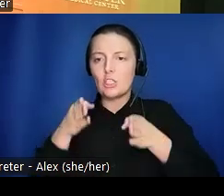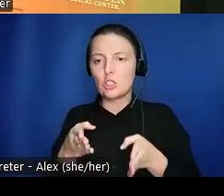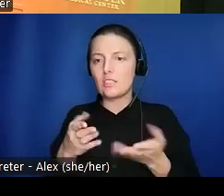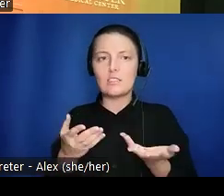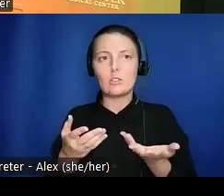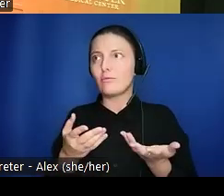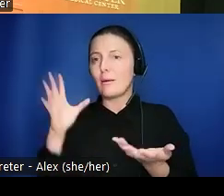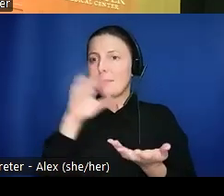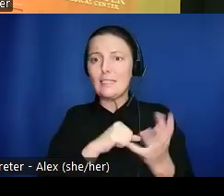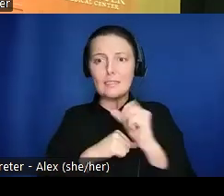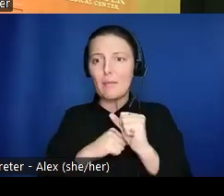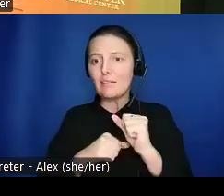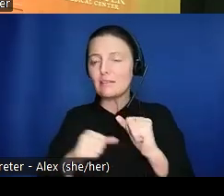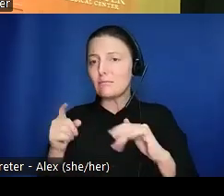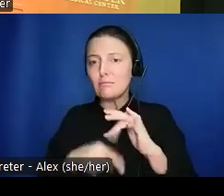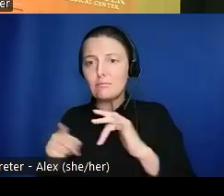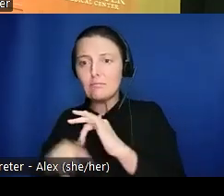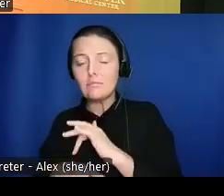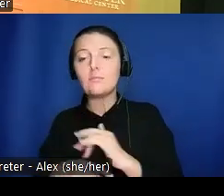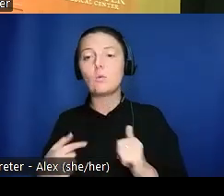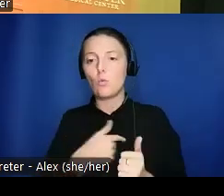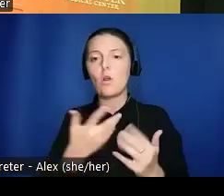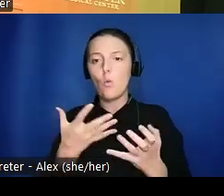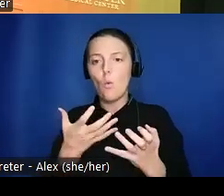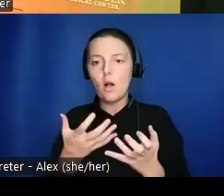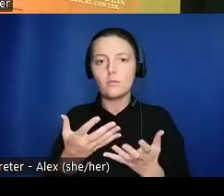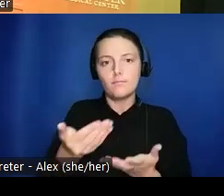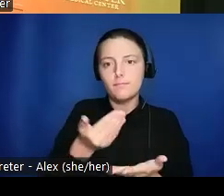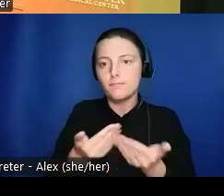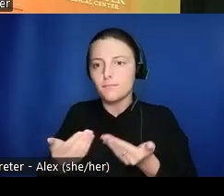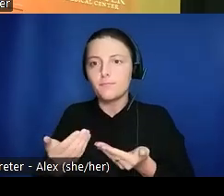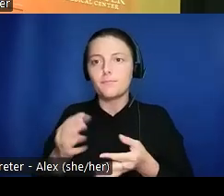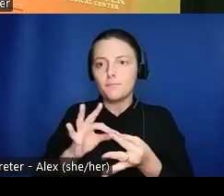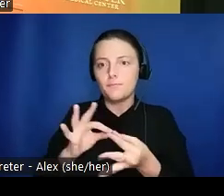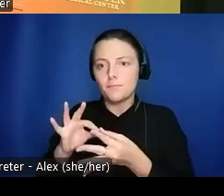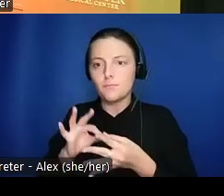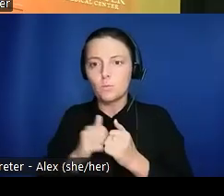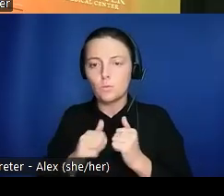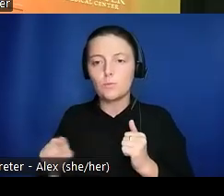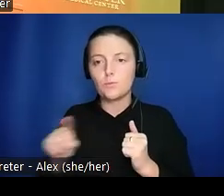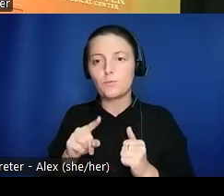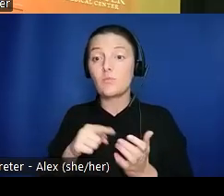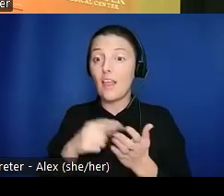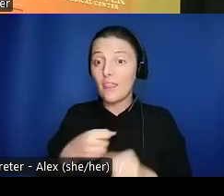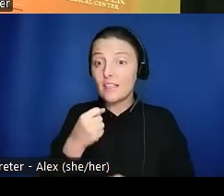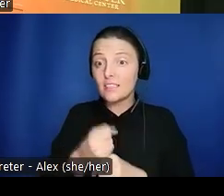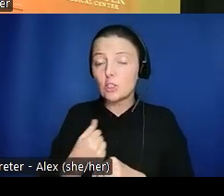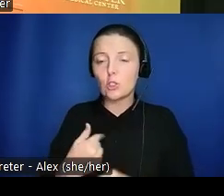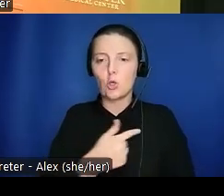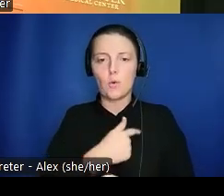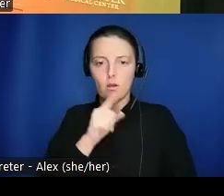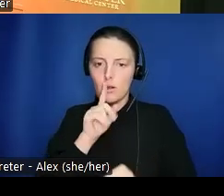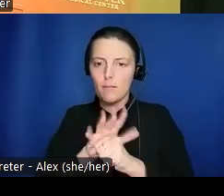best to fill those gaps. And also, this is the year we are really committed to create a robust